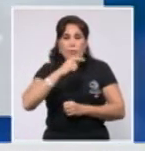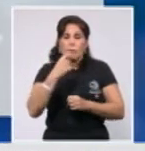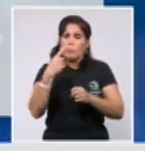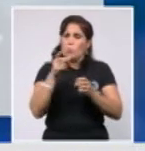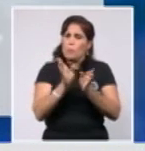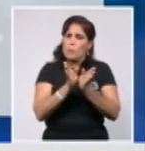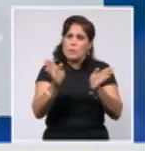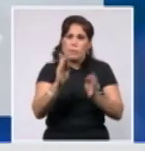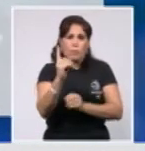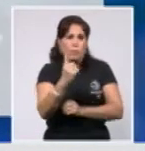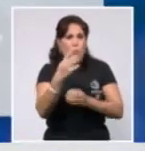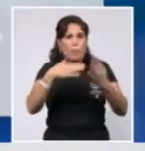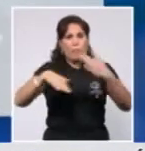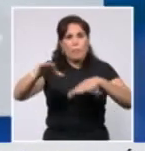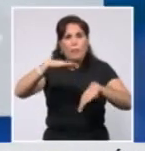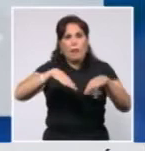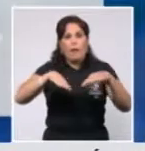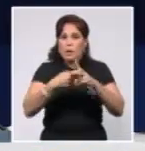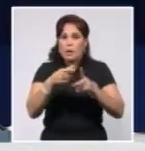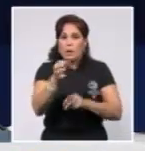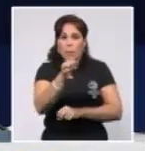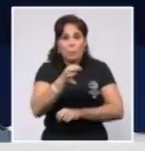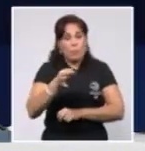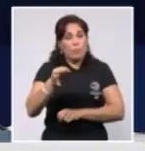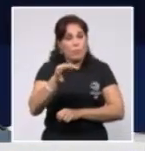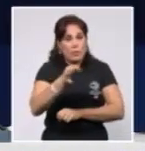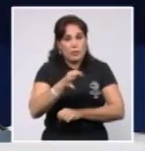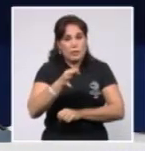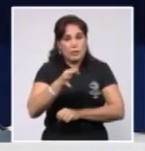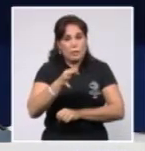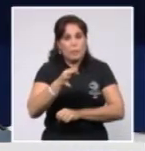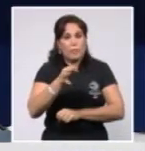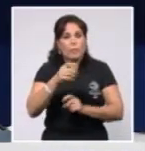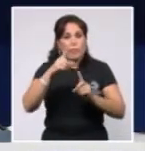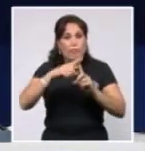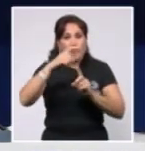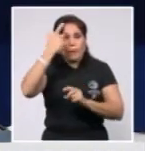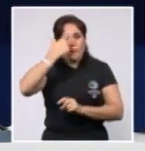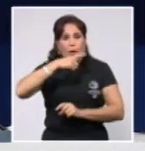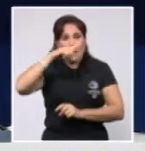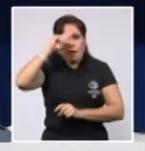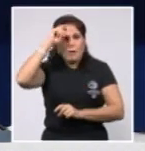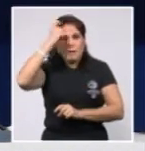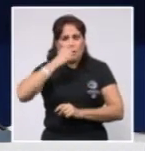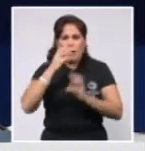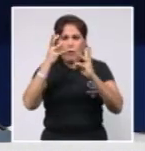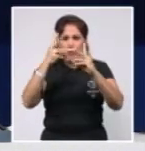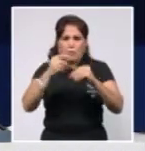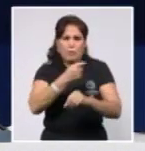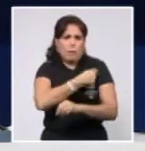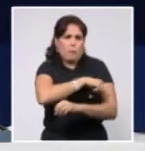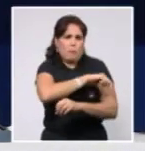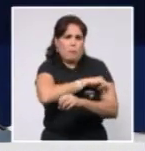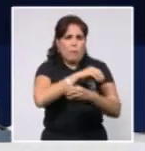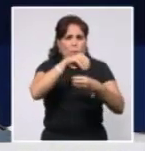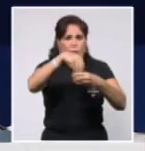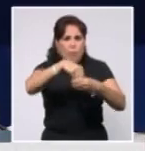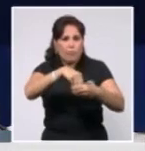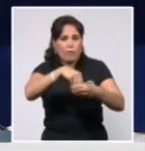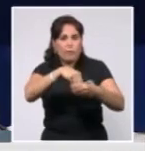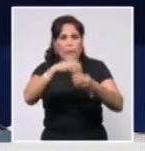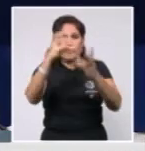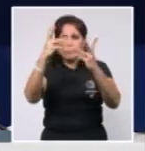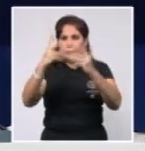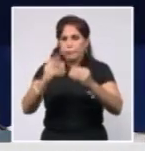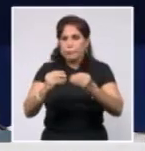Playa, and Cotorro. Given yesterday's results by province, Ciego de Ávila continues to